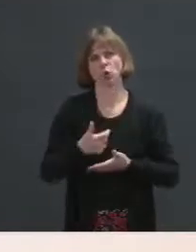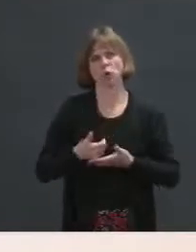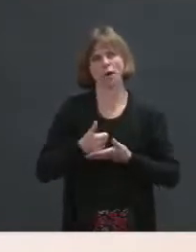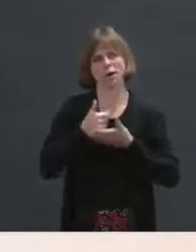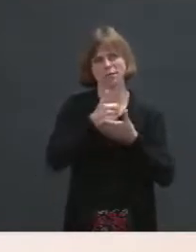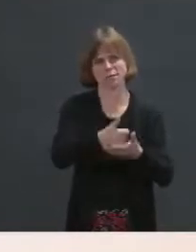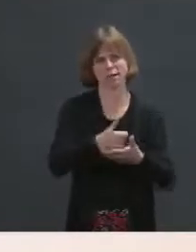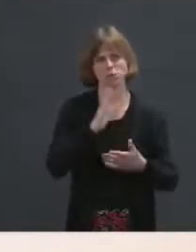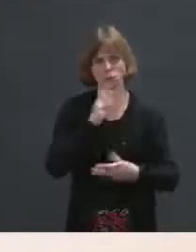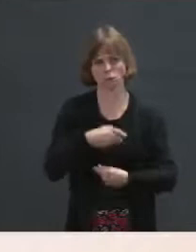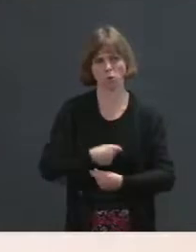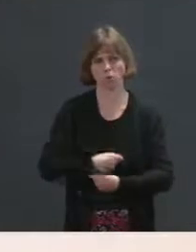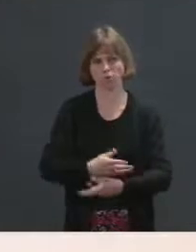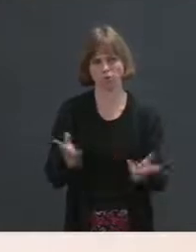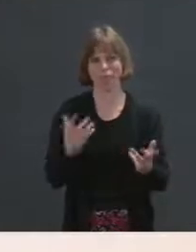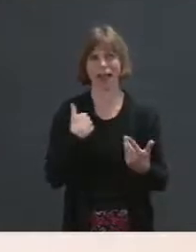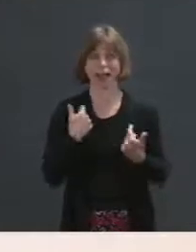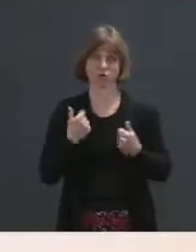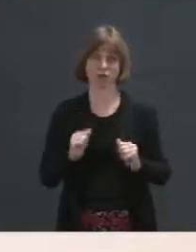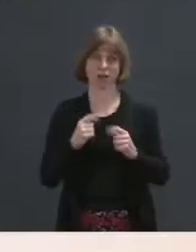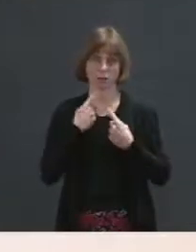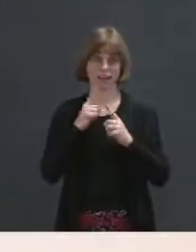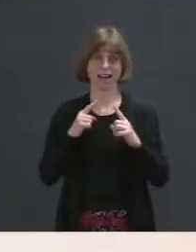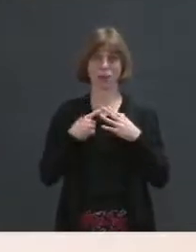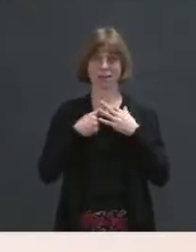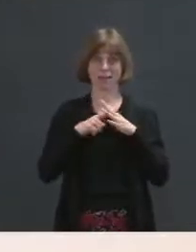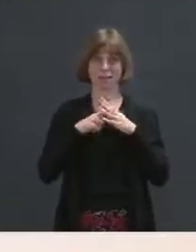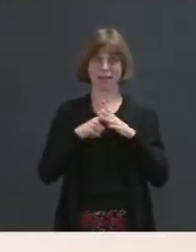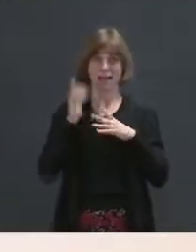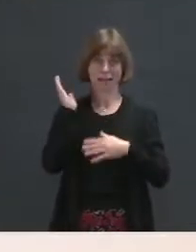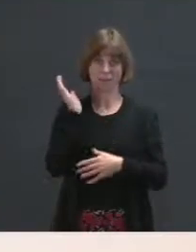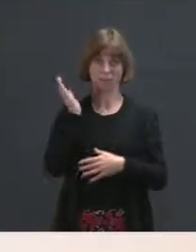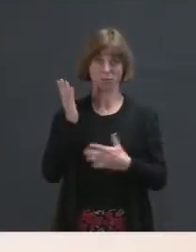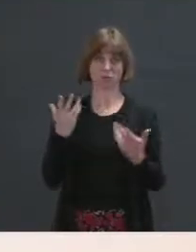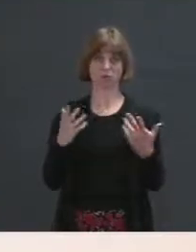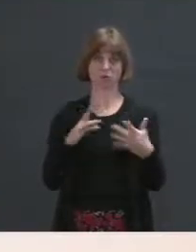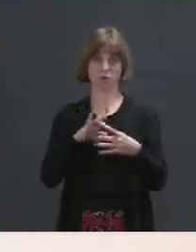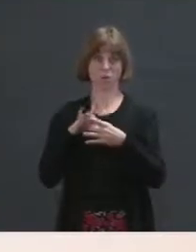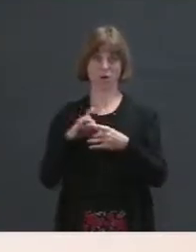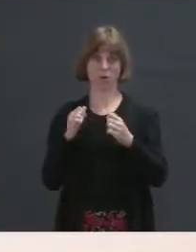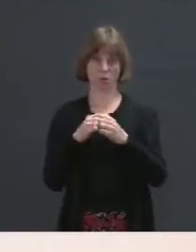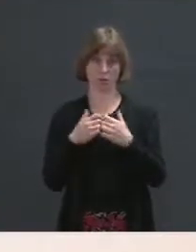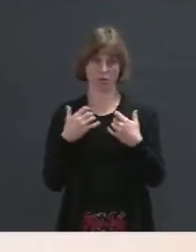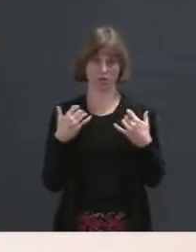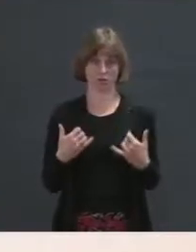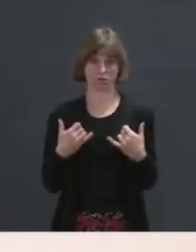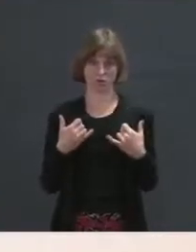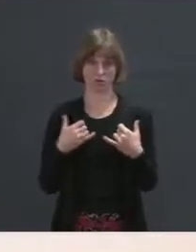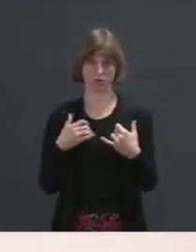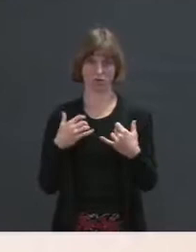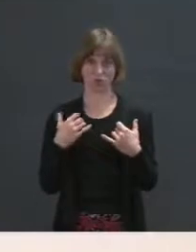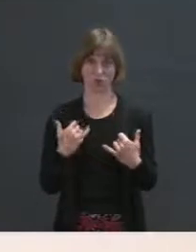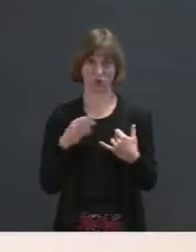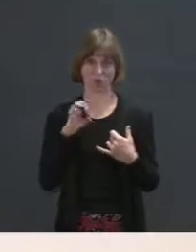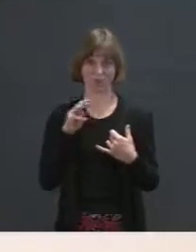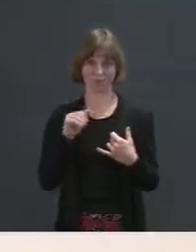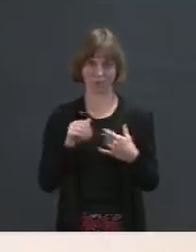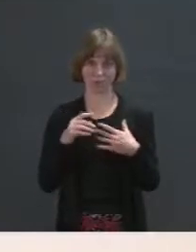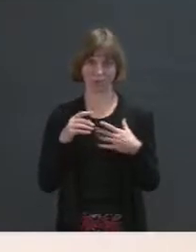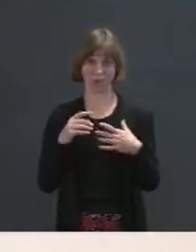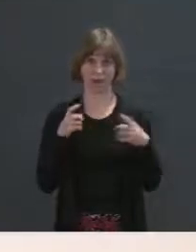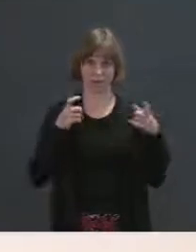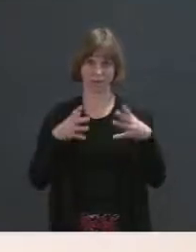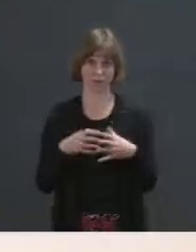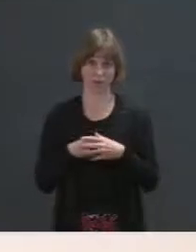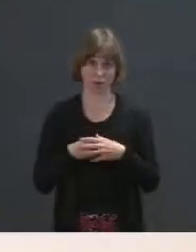trying to read out at the top of the briefing in coordination with our acting FEMA administrator and Liz Sherwood-Randall. So I don't know. It may be that